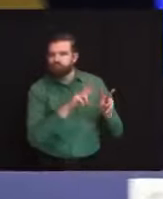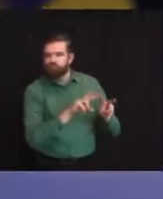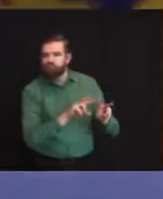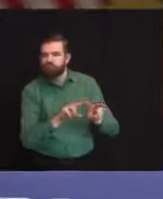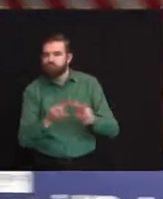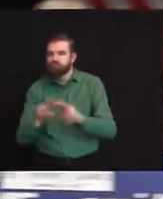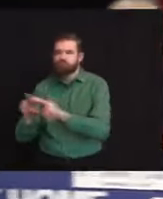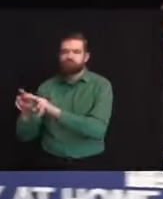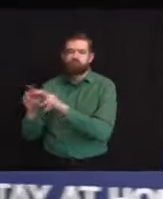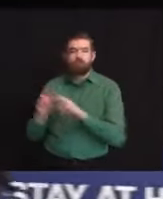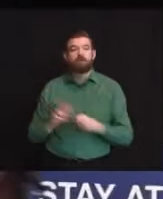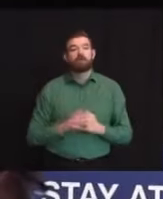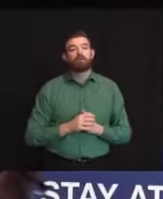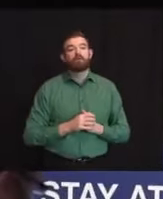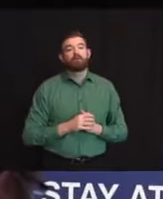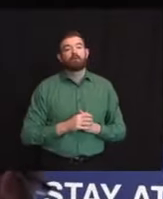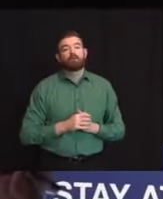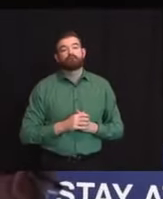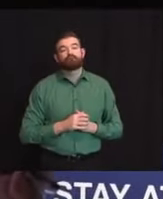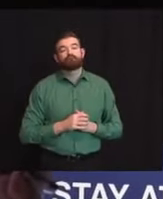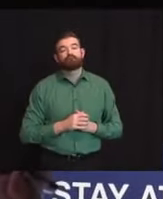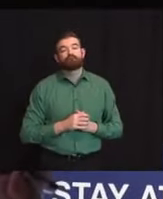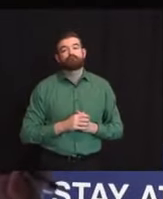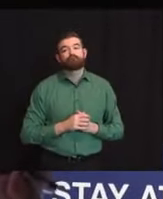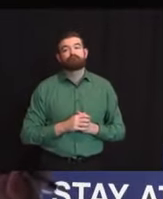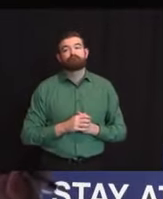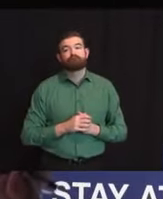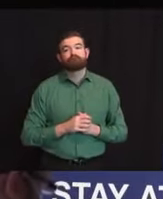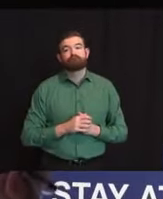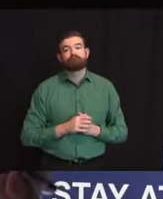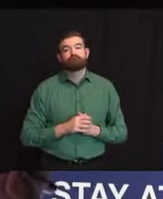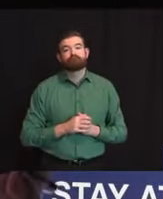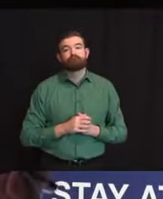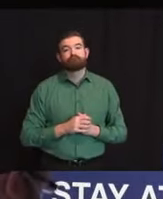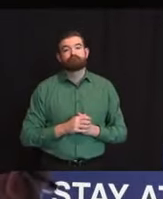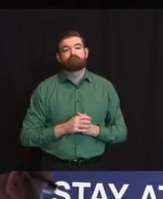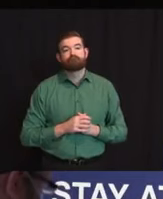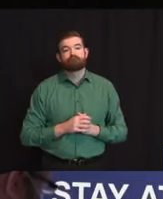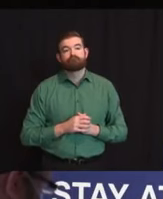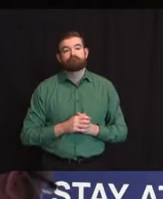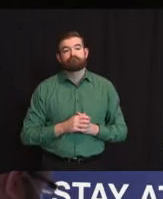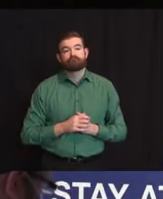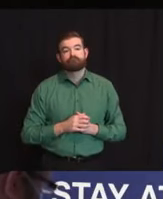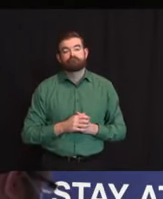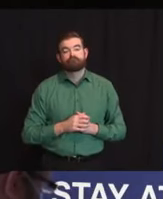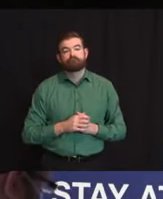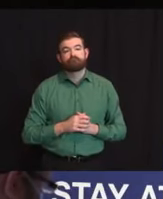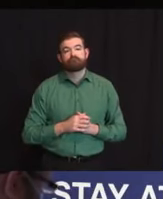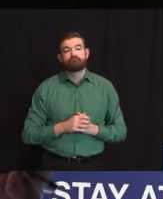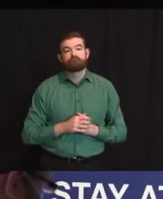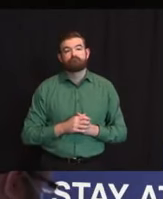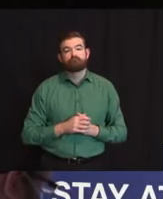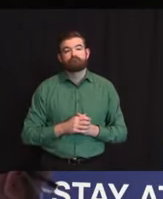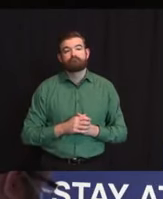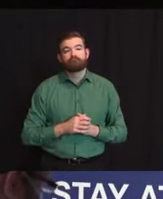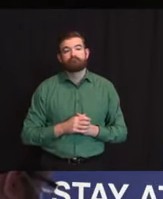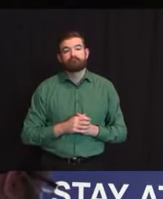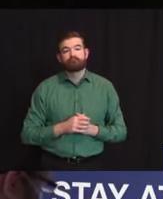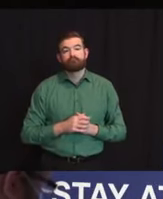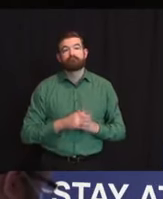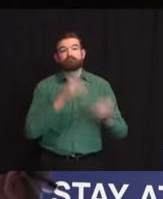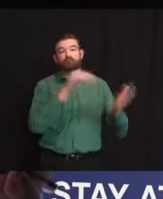So when the doctor orders a test and the lab runs it, the lab can only report back the information they get from the doctor. When the doctor orders that test, they're